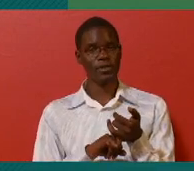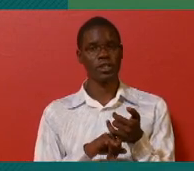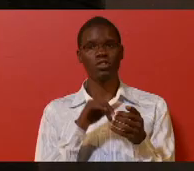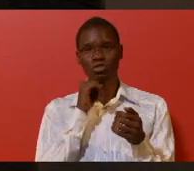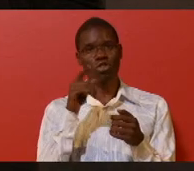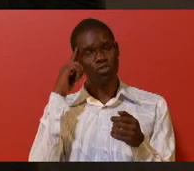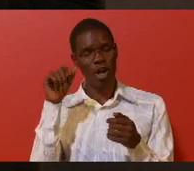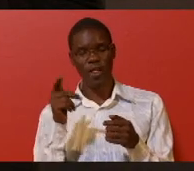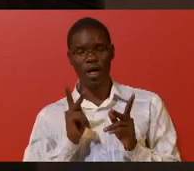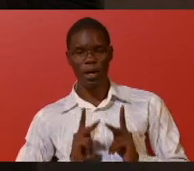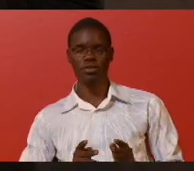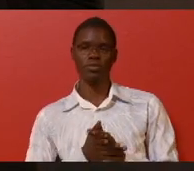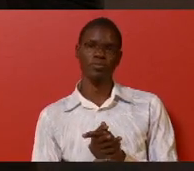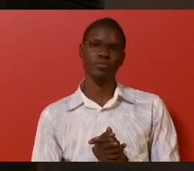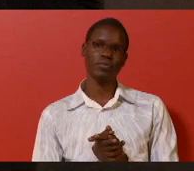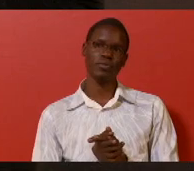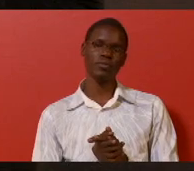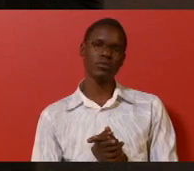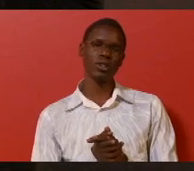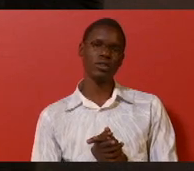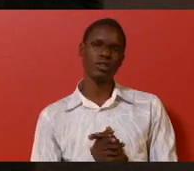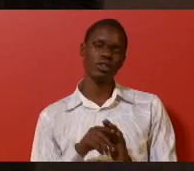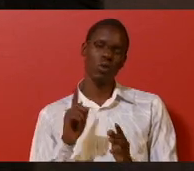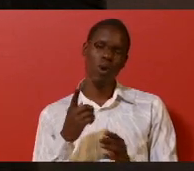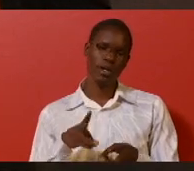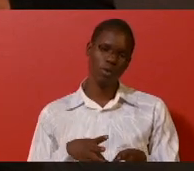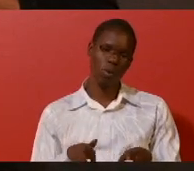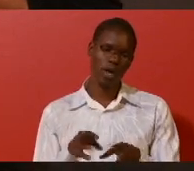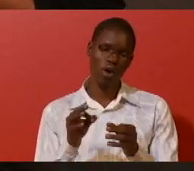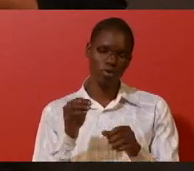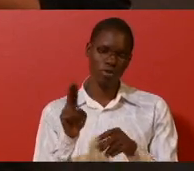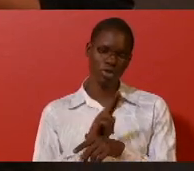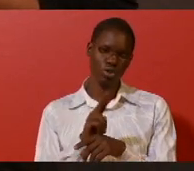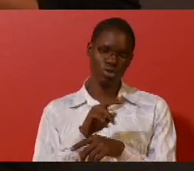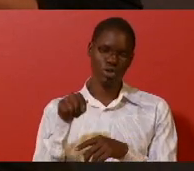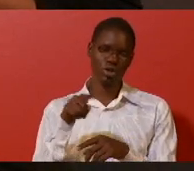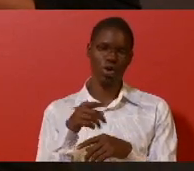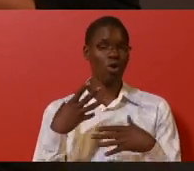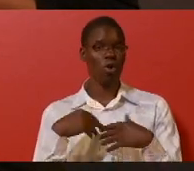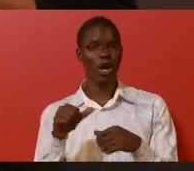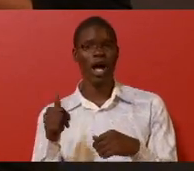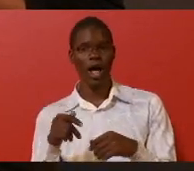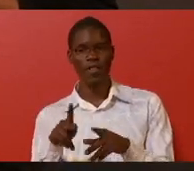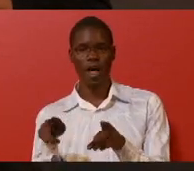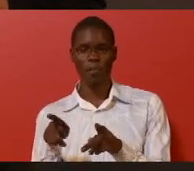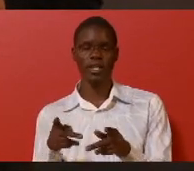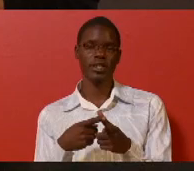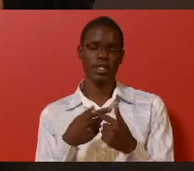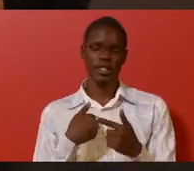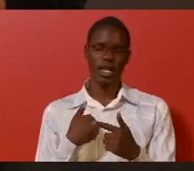Not for anybody else. So one way of misusing sexuality is going someplace else to meet those